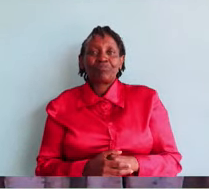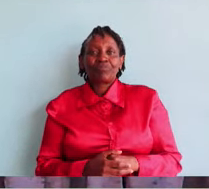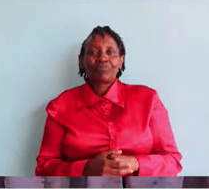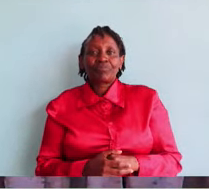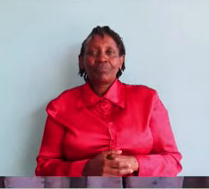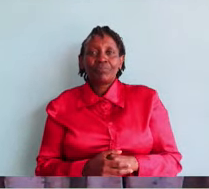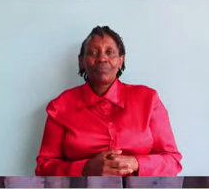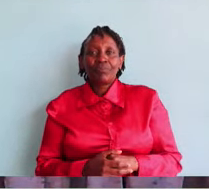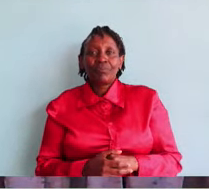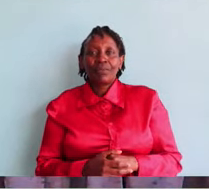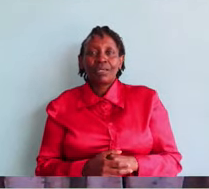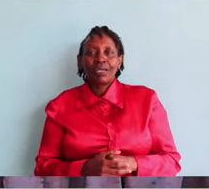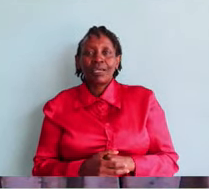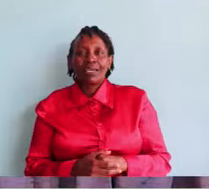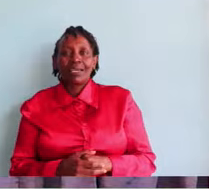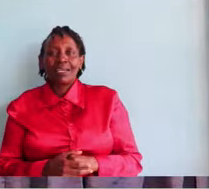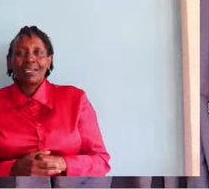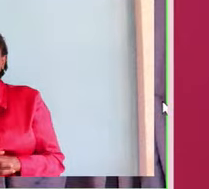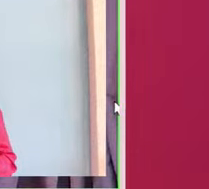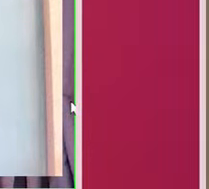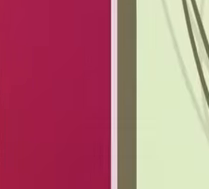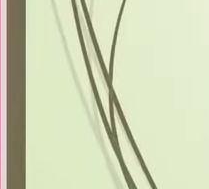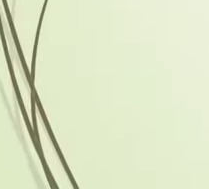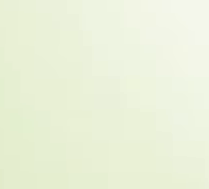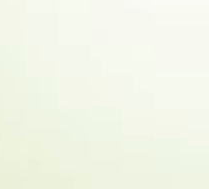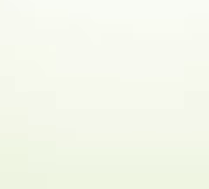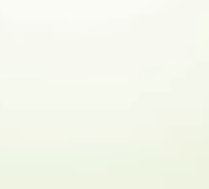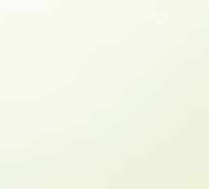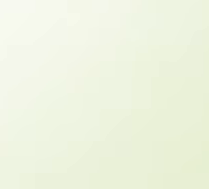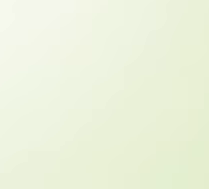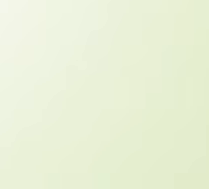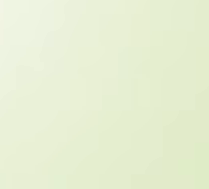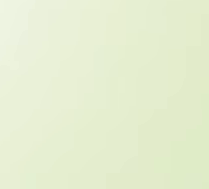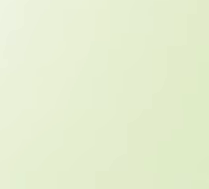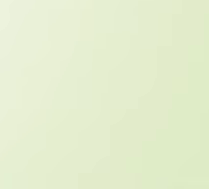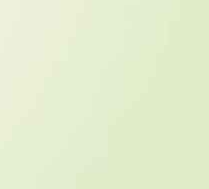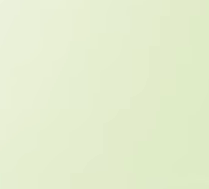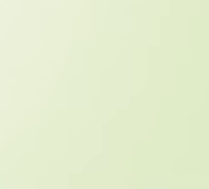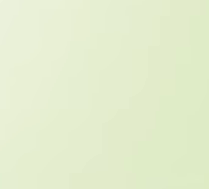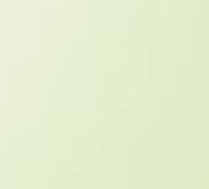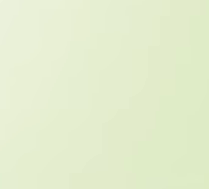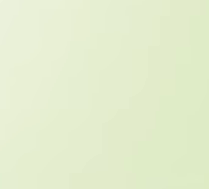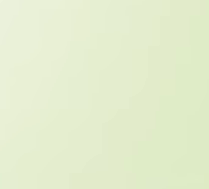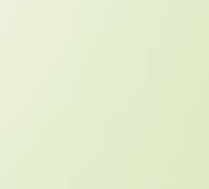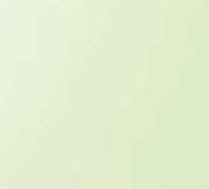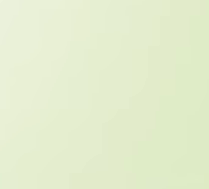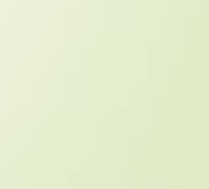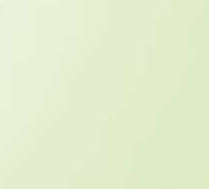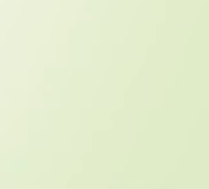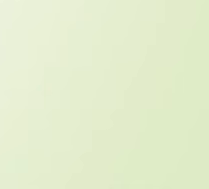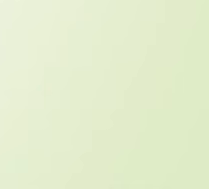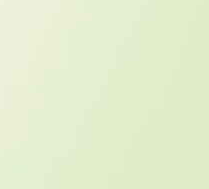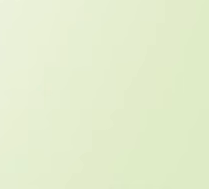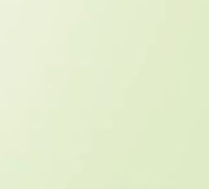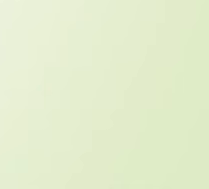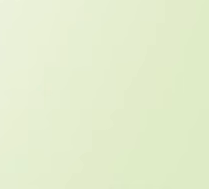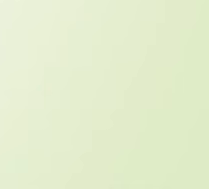And I suggest that this should be part of our daily living, appreciating God for all that He's done for us.